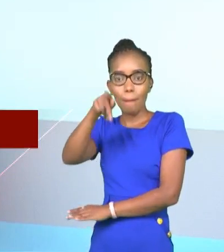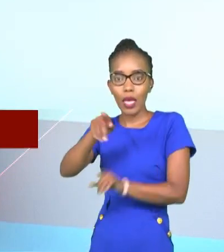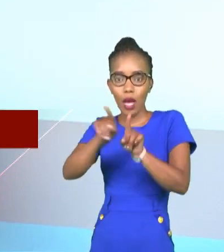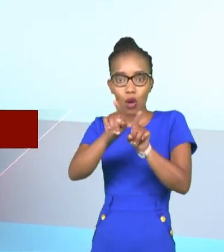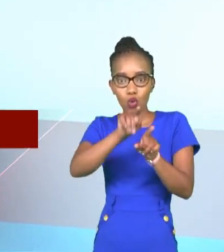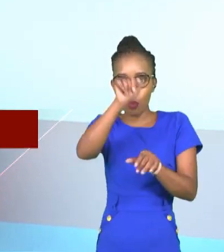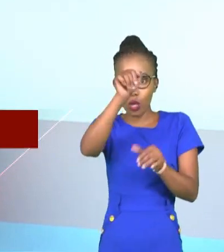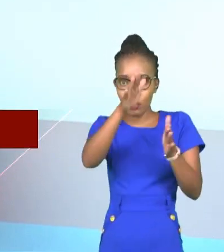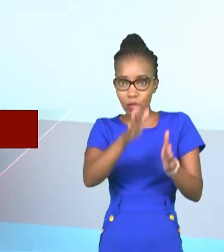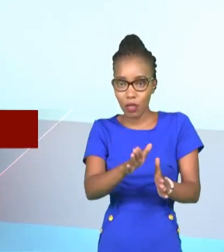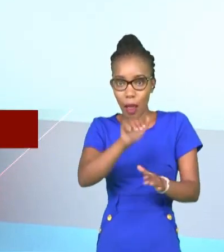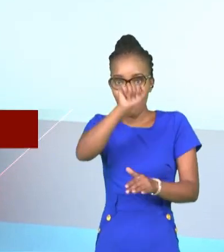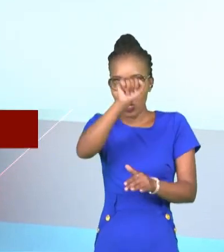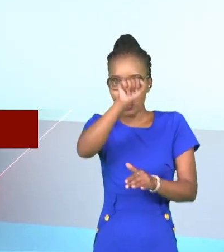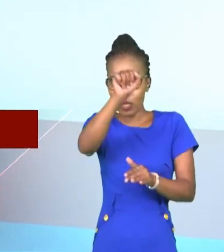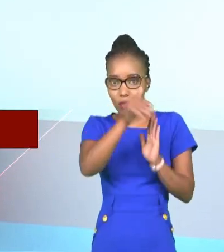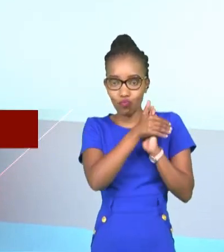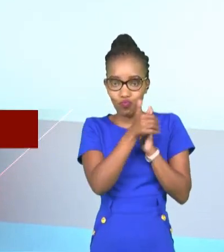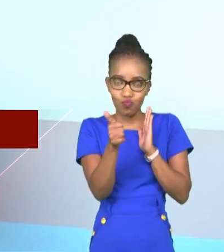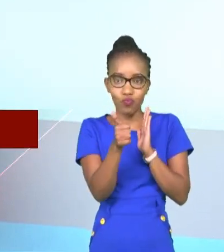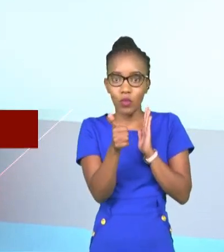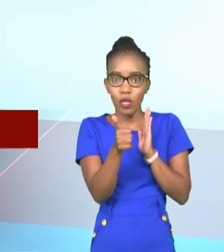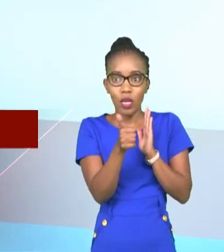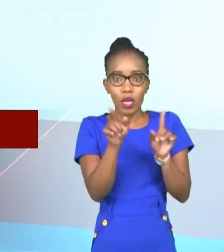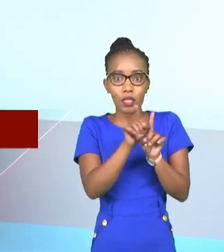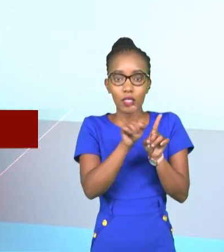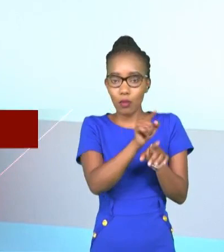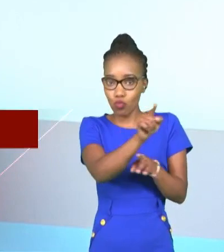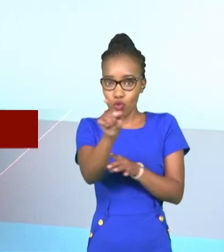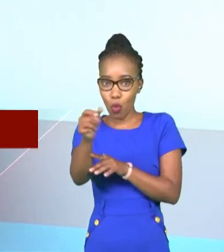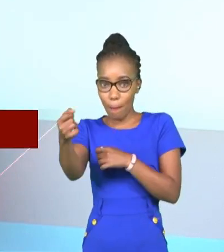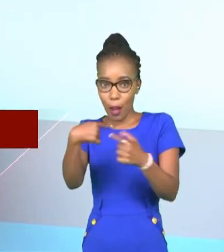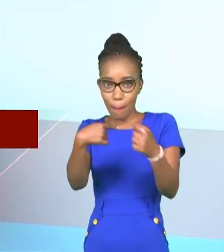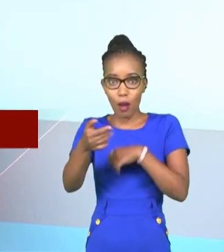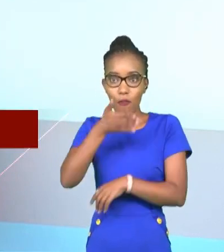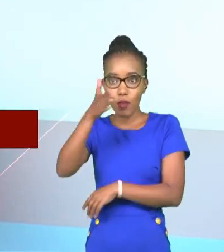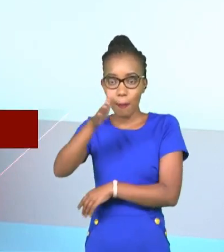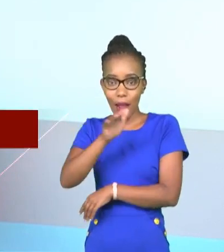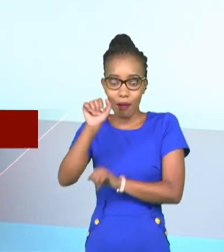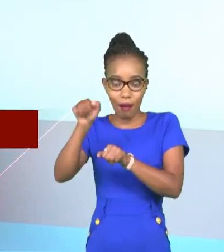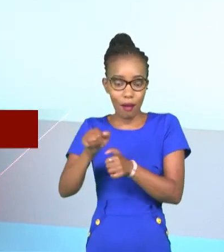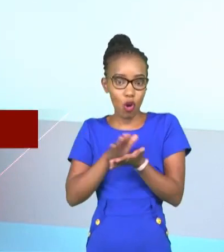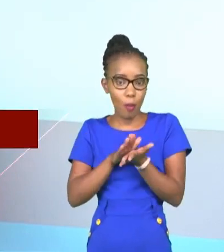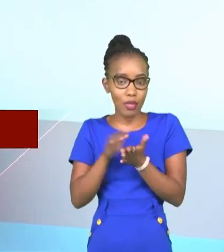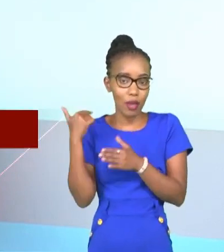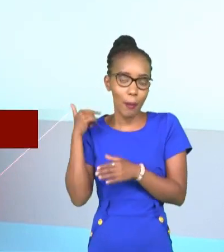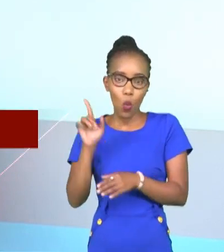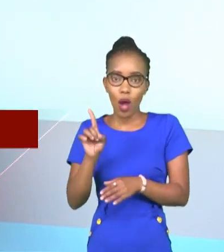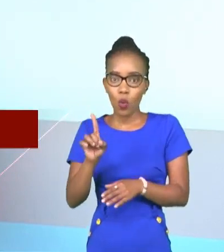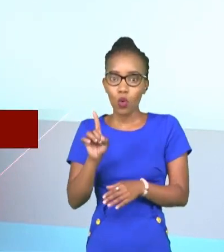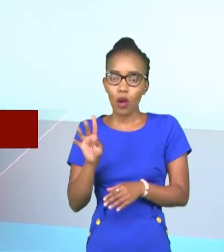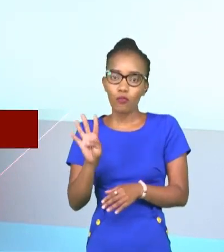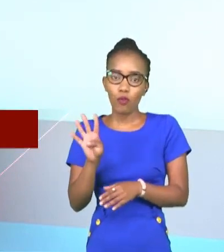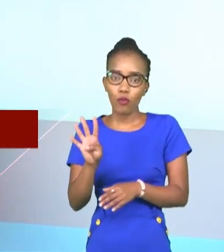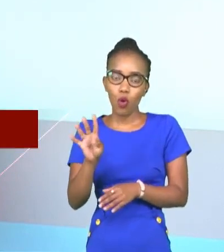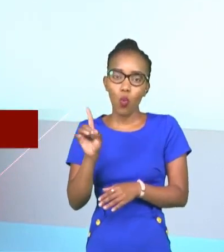politician and political expert Milton Lucheri. You, of course, all fourth panelists sending your feedback comments through our SMS line 111 444 111,